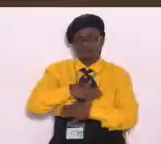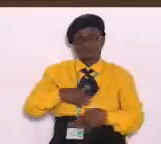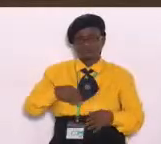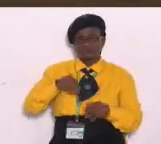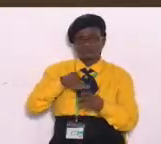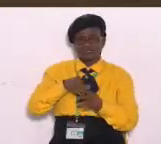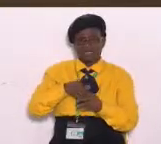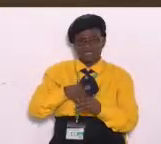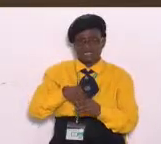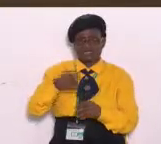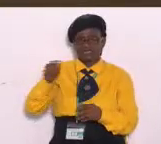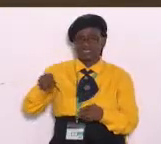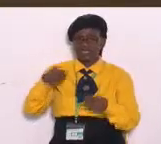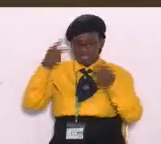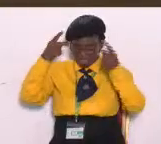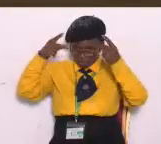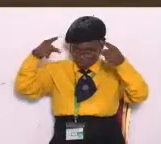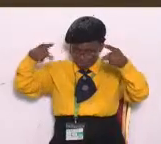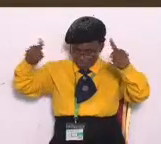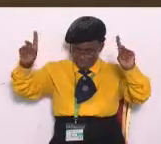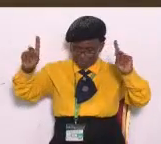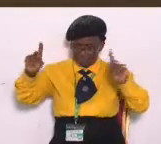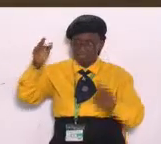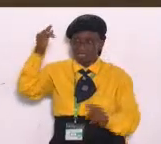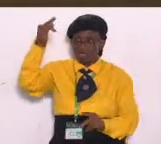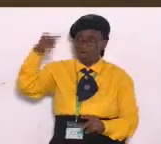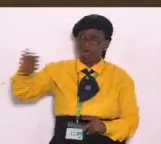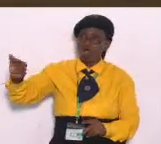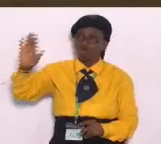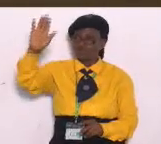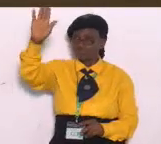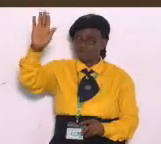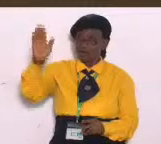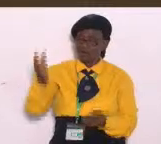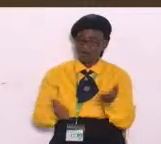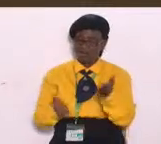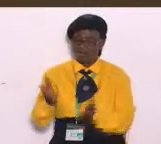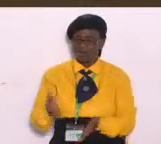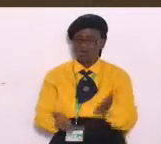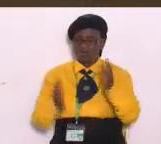in the prosperity of your servants.